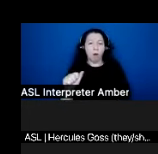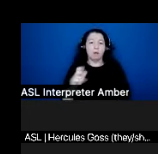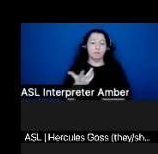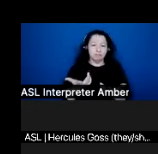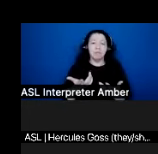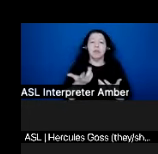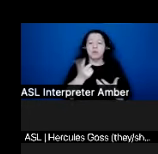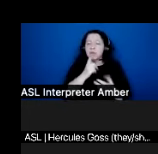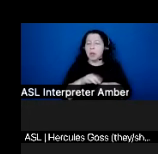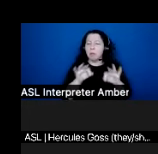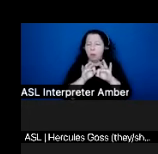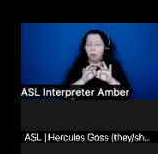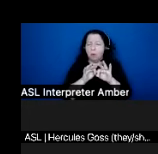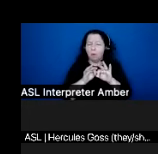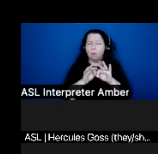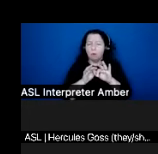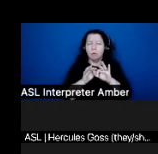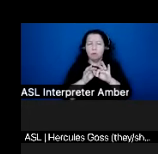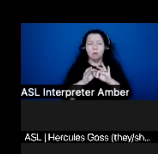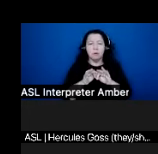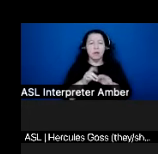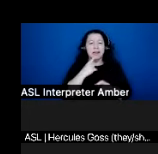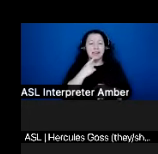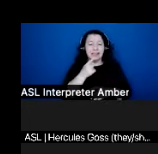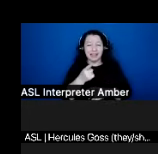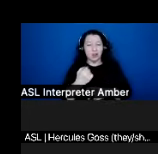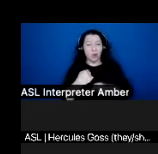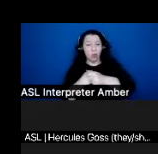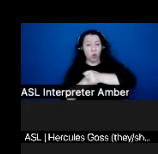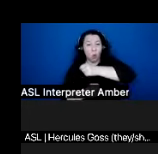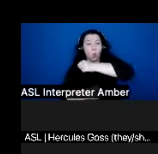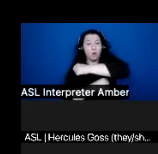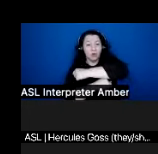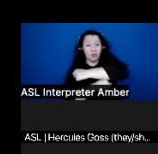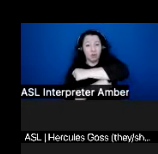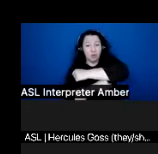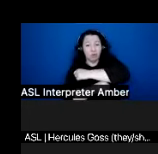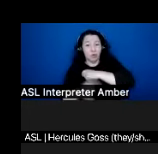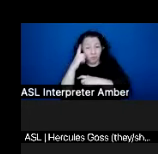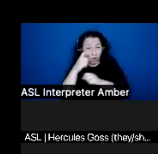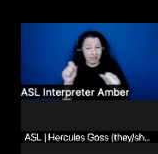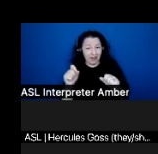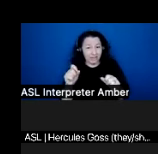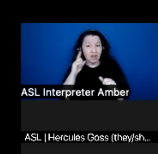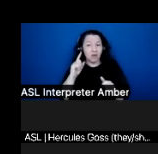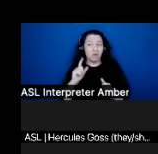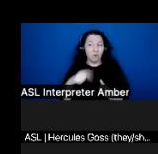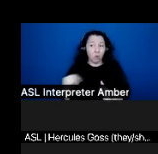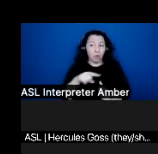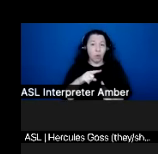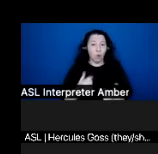that, like it says, the cornerstone of the safety for the victims of sexual assault is